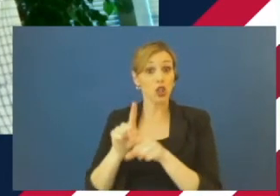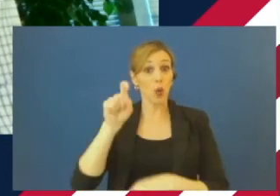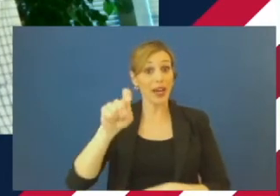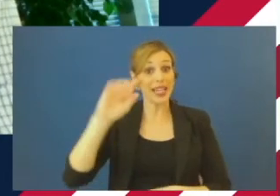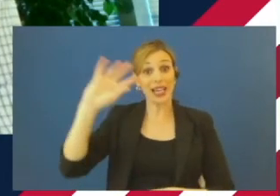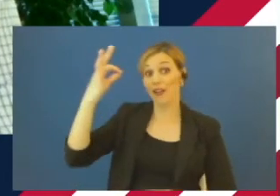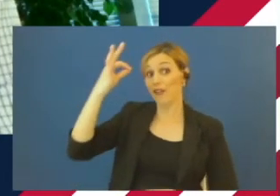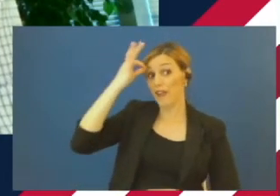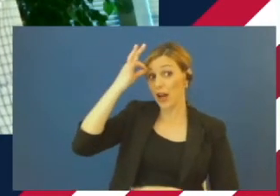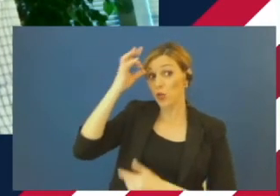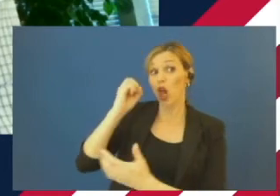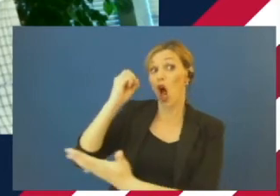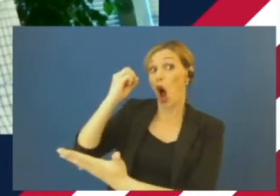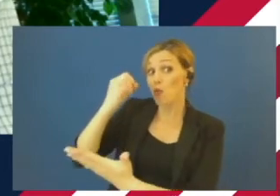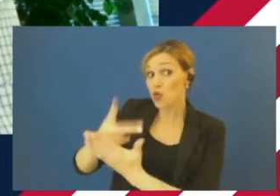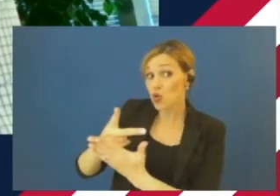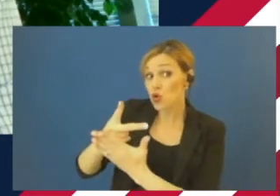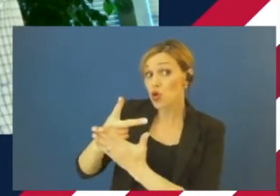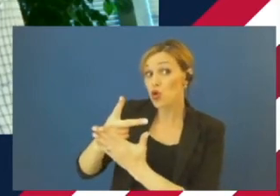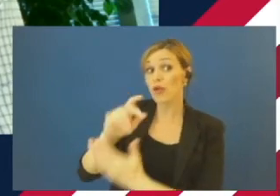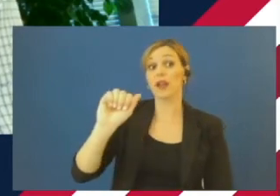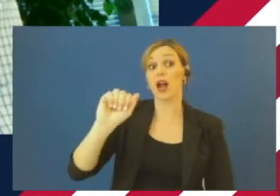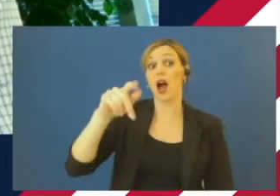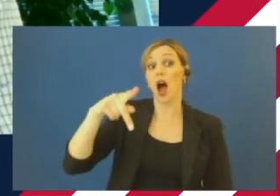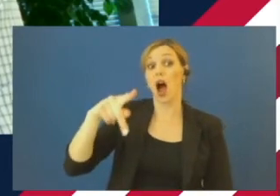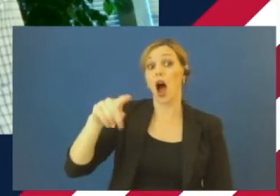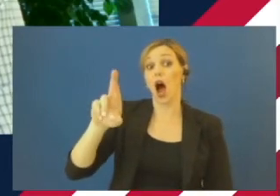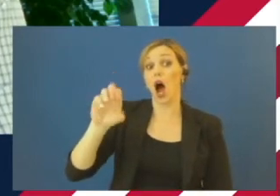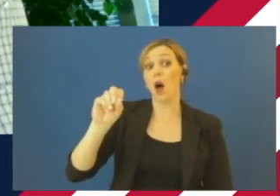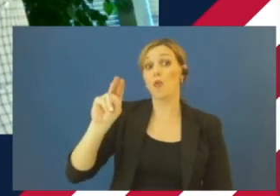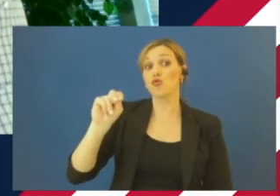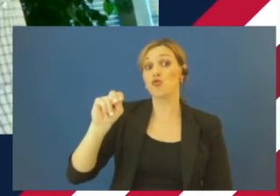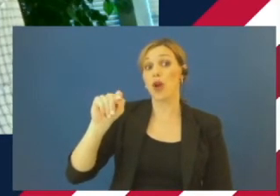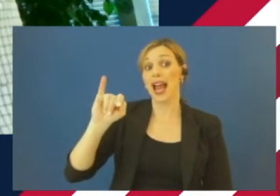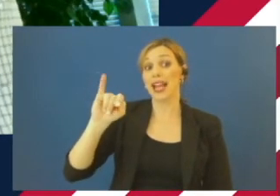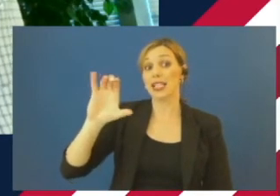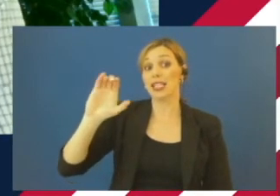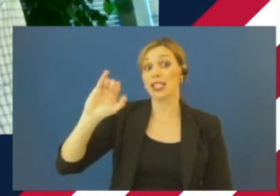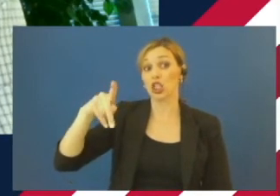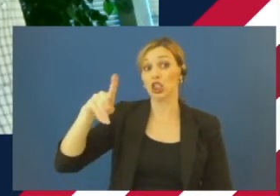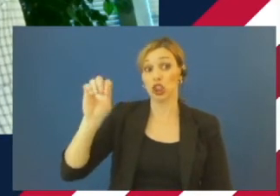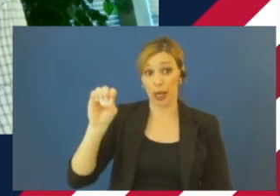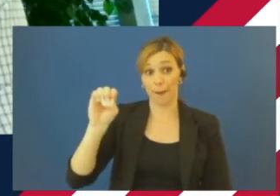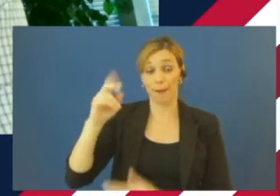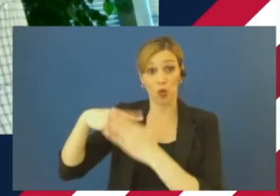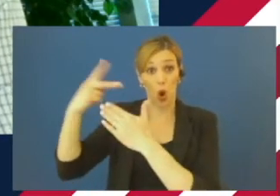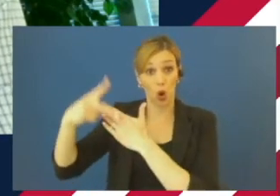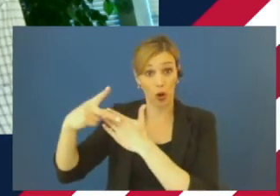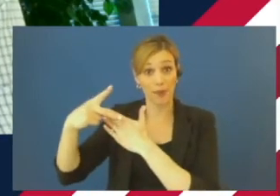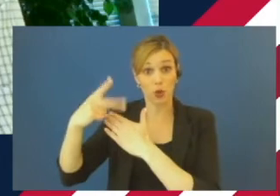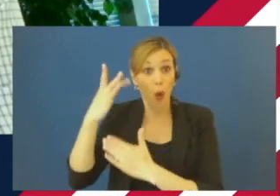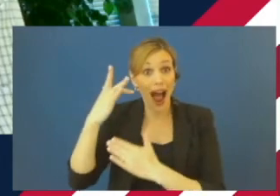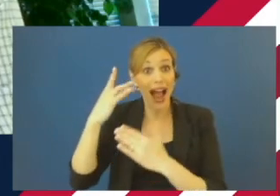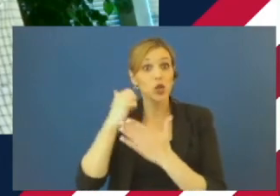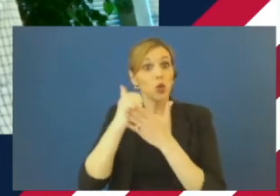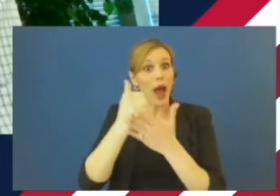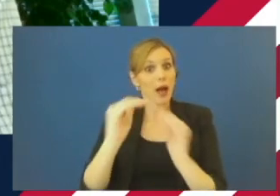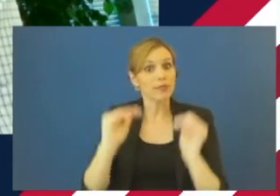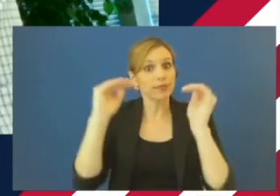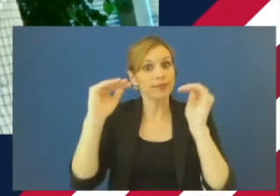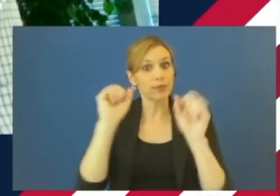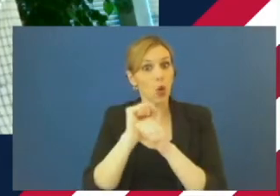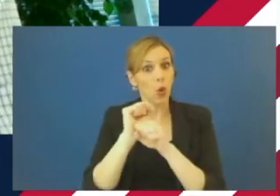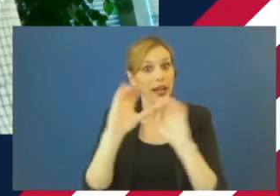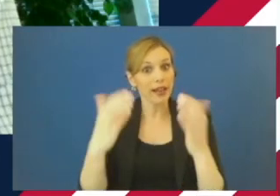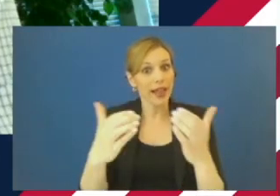apprenticeship programs, the proven pathway to the middle class. The Republican response to infrastructure is and has always